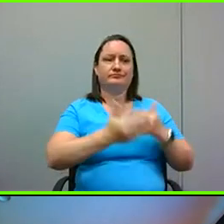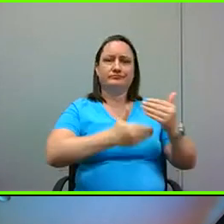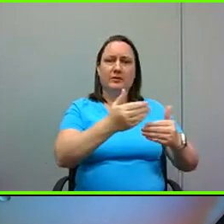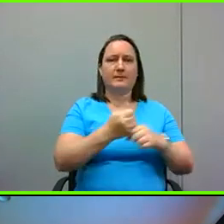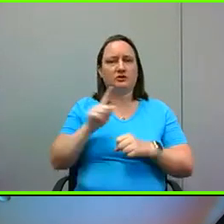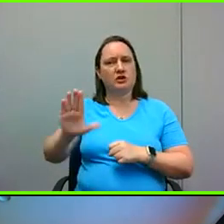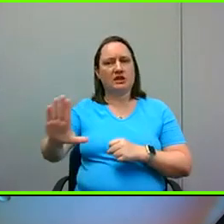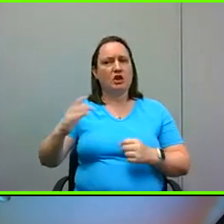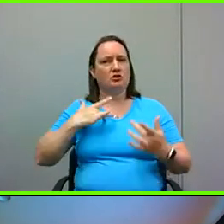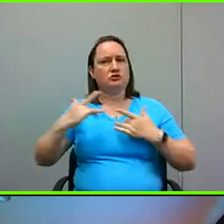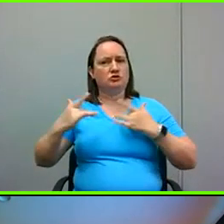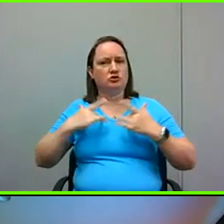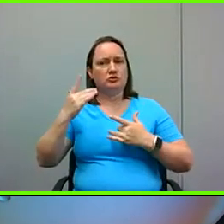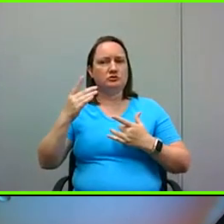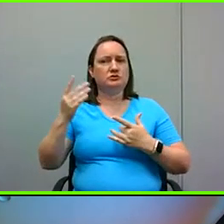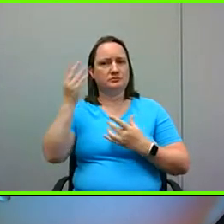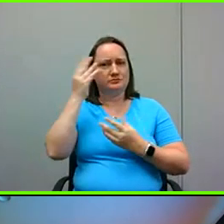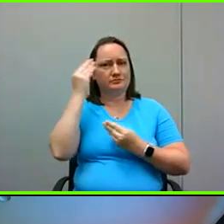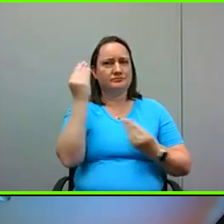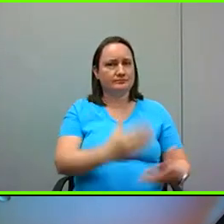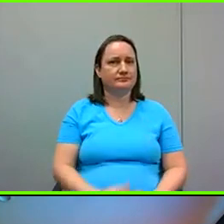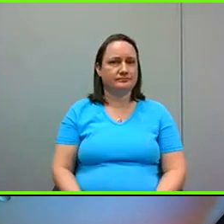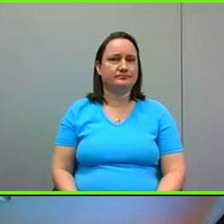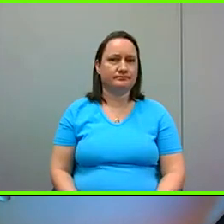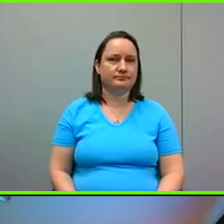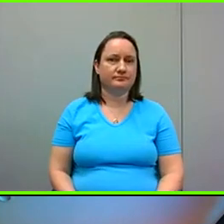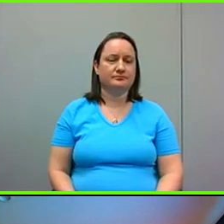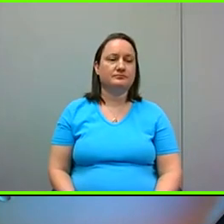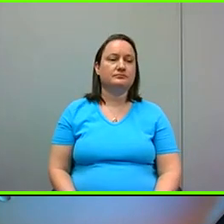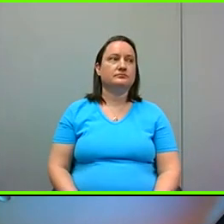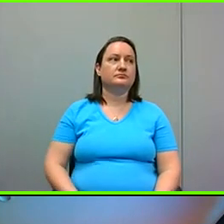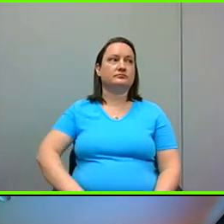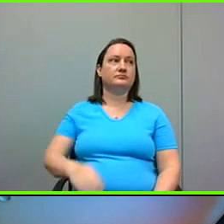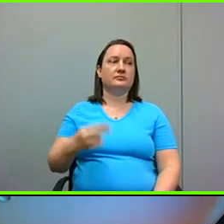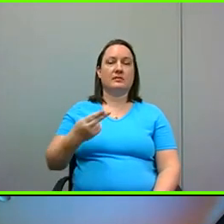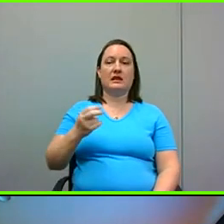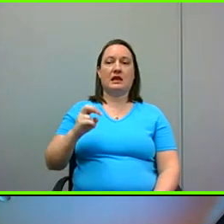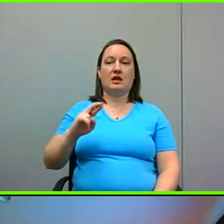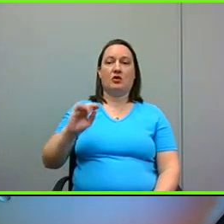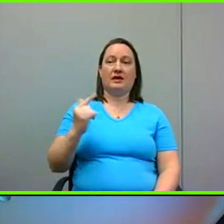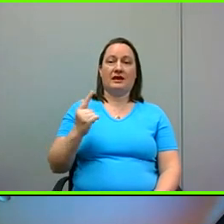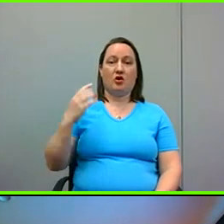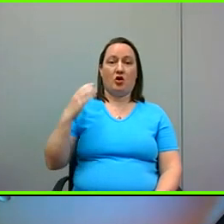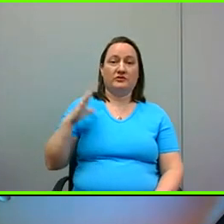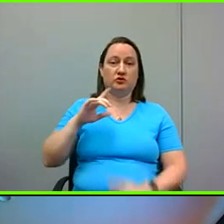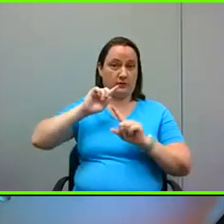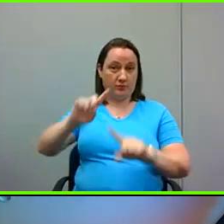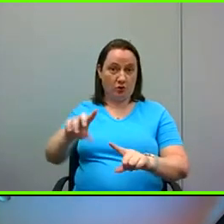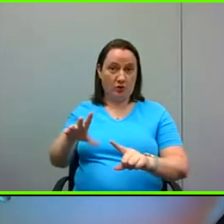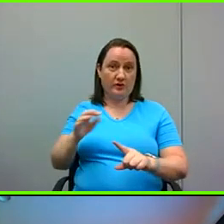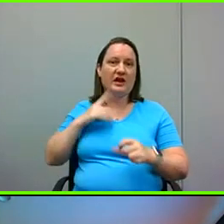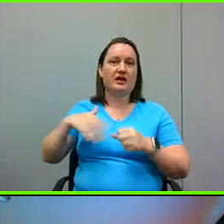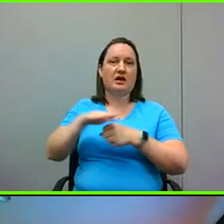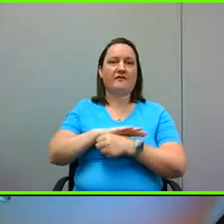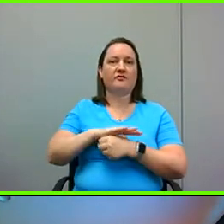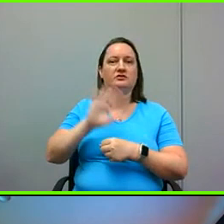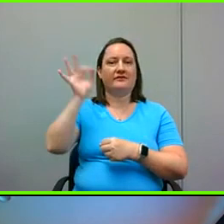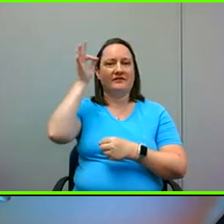issues are heard. So let me go through the hearing officer report. This is going to cover the federal fiscal